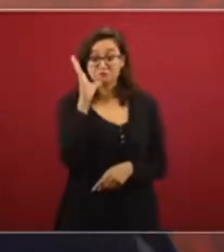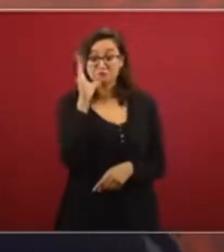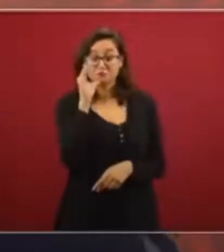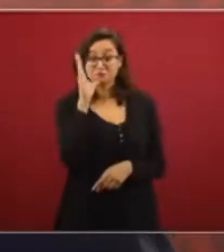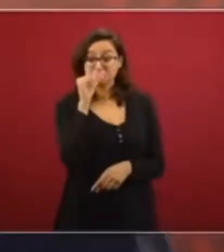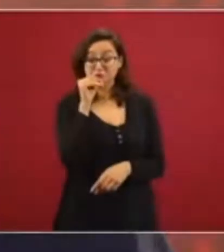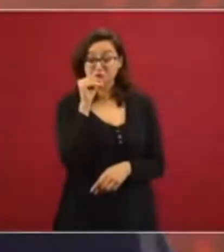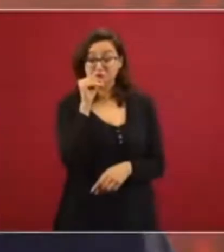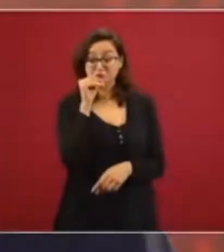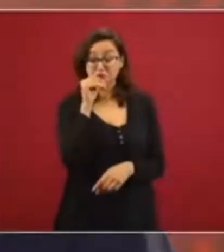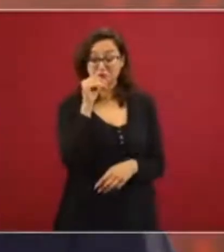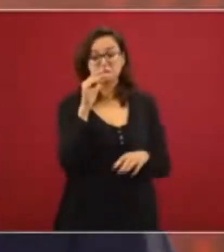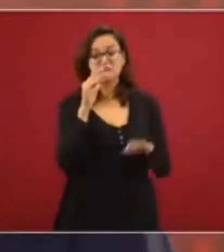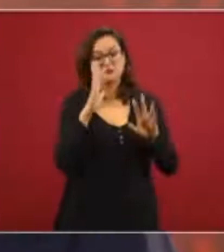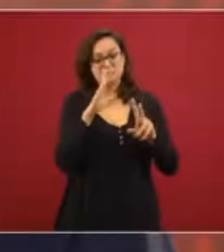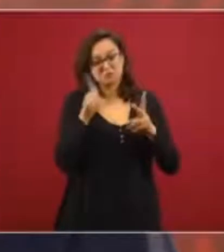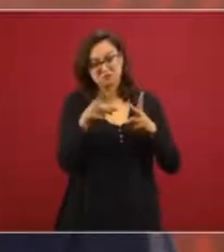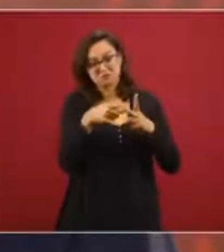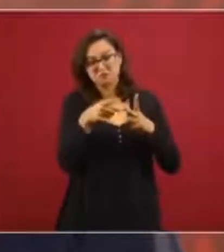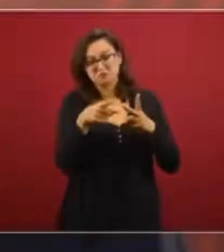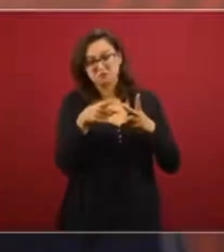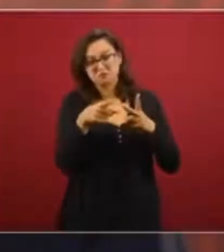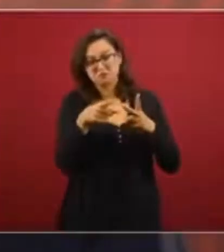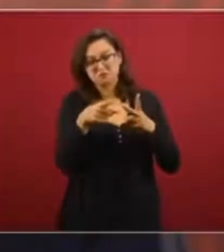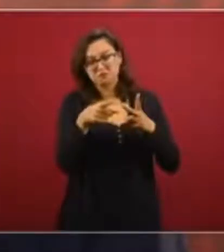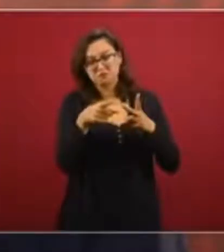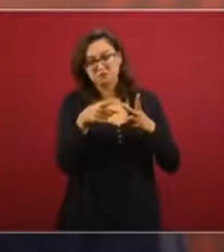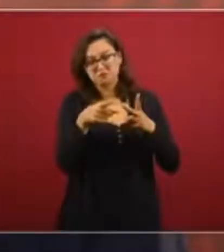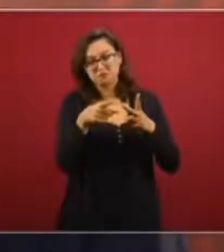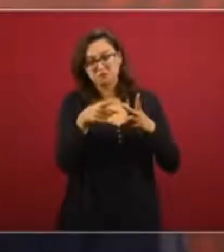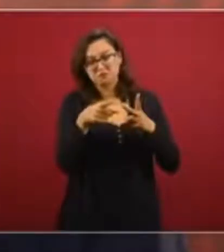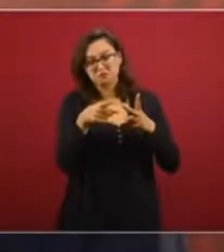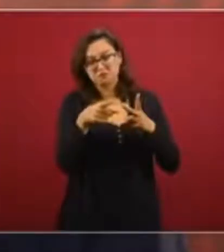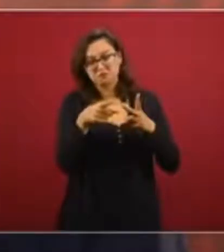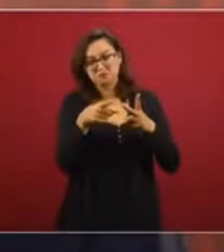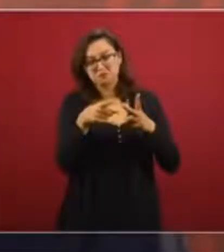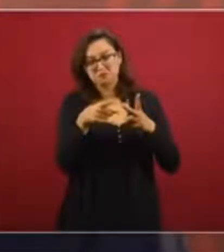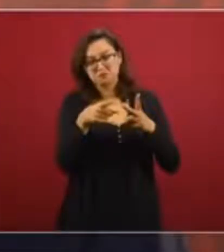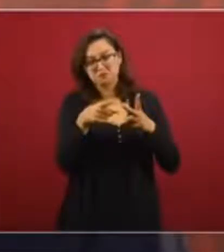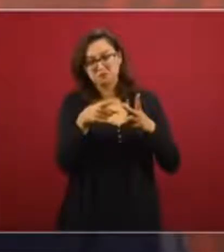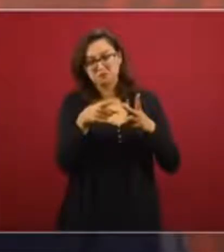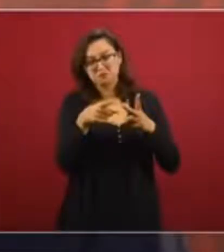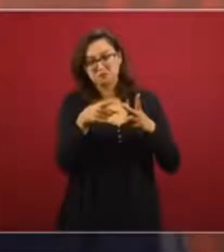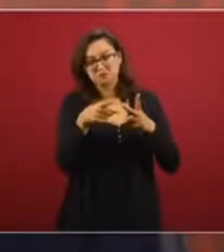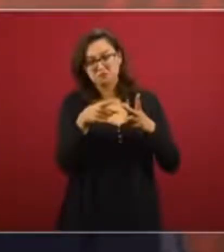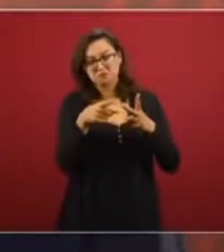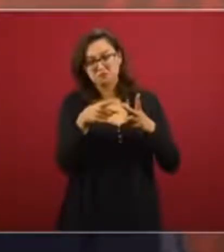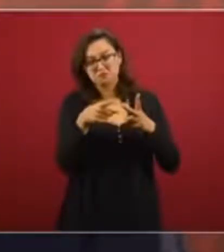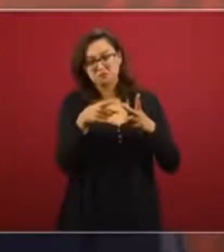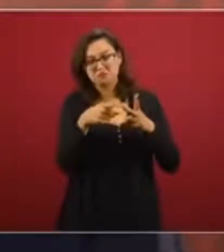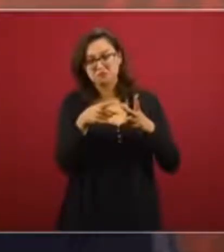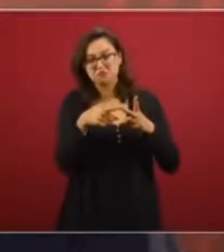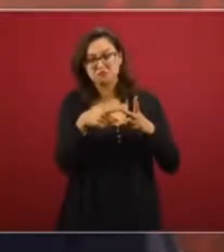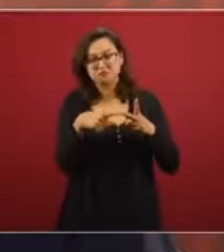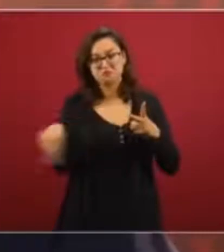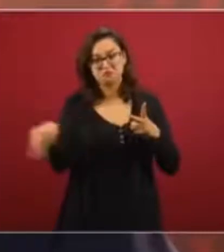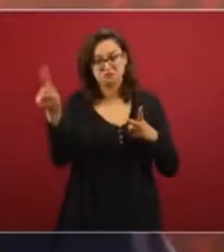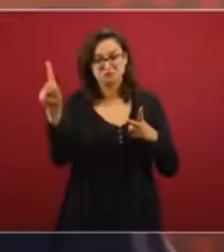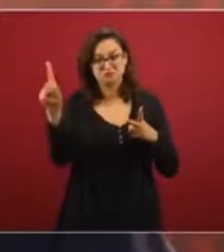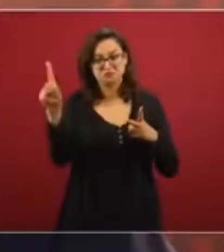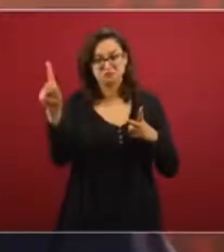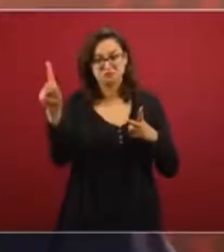en segunda instancia, los in this case, or if this should happen,